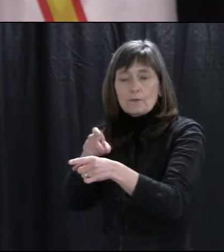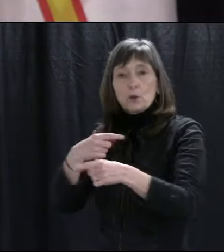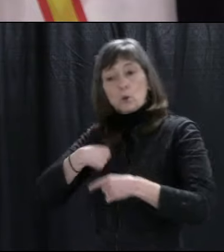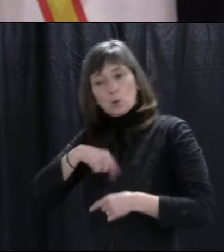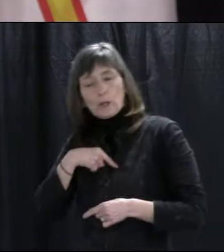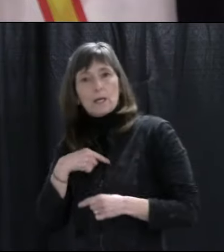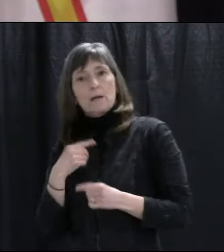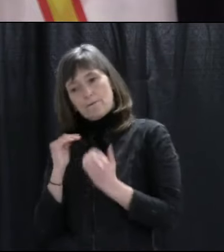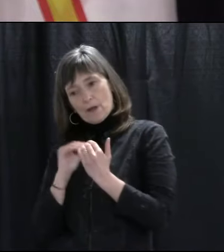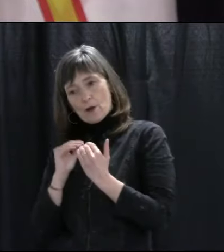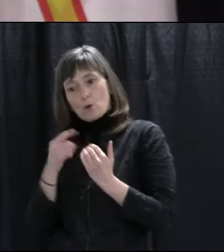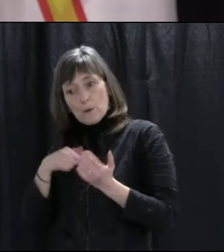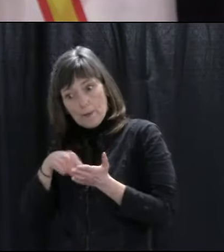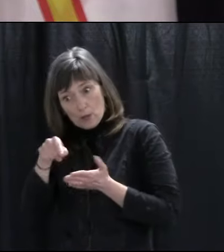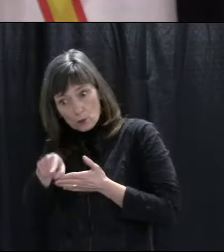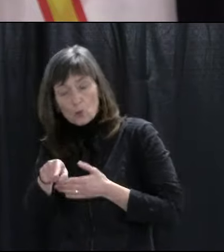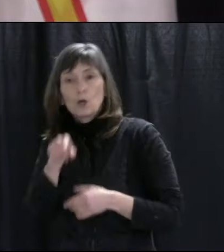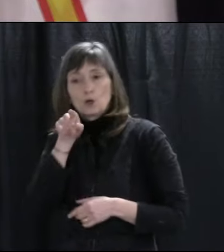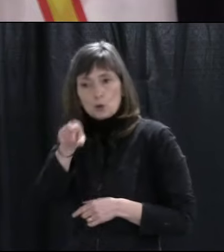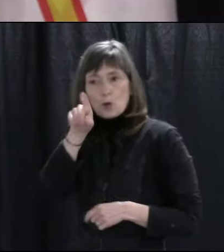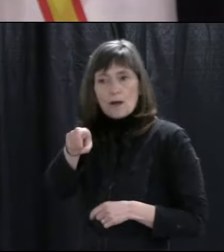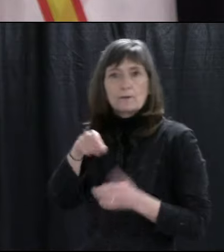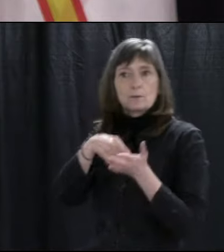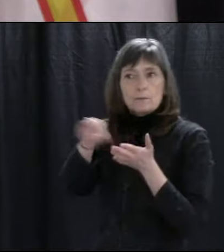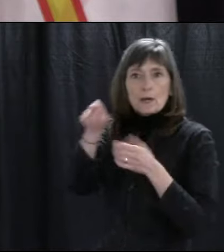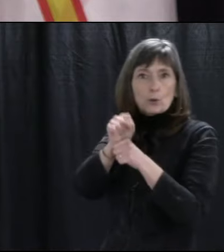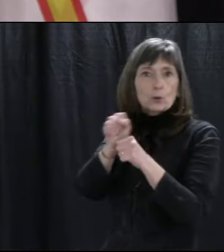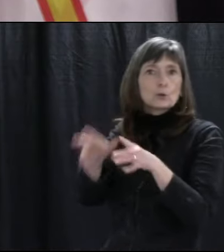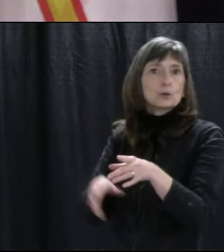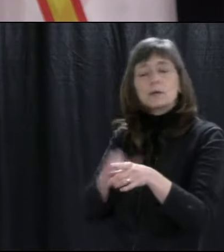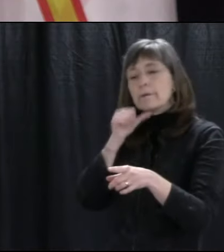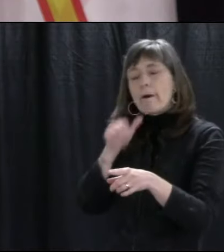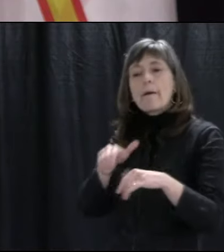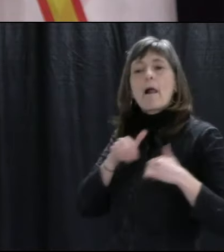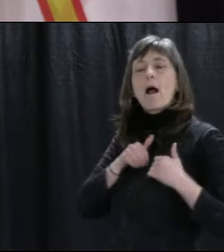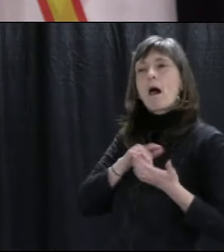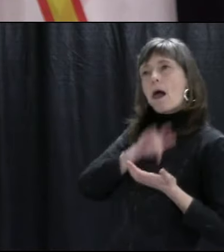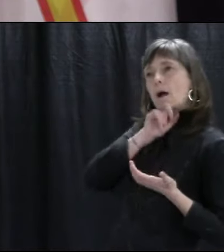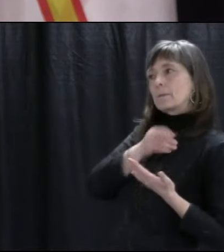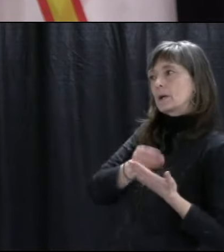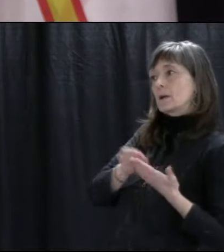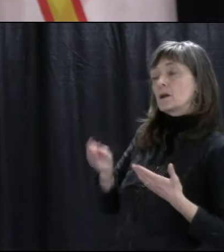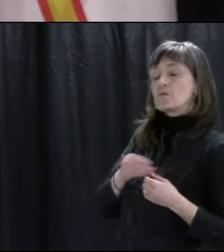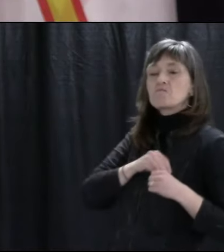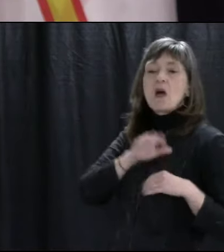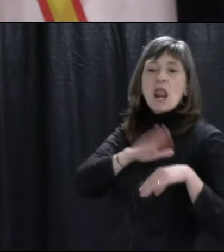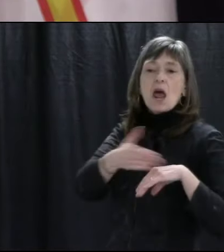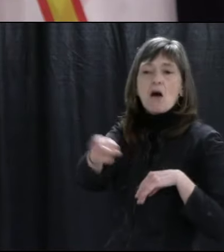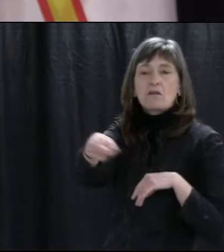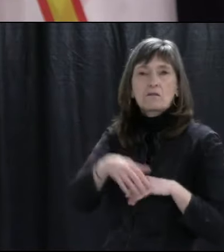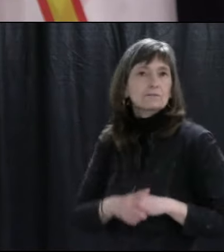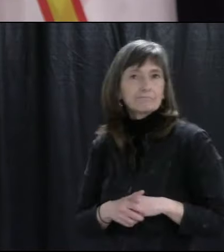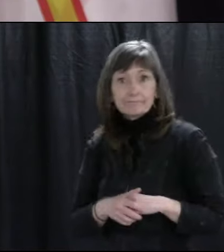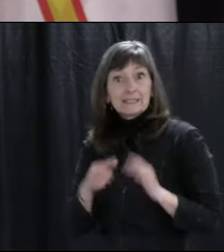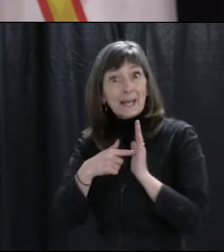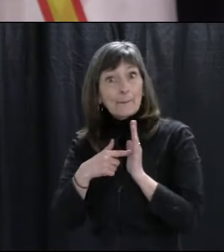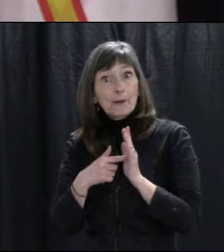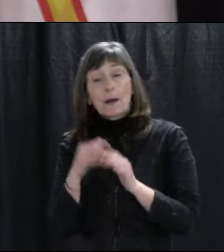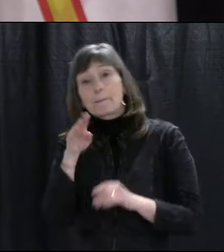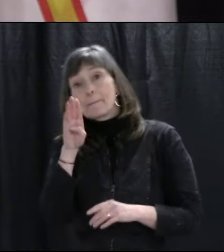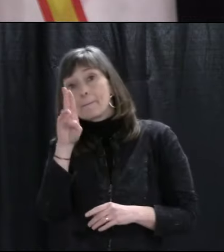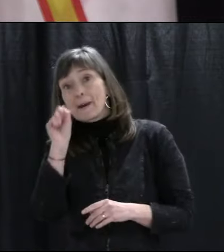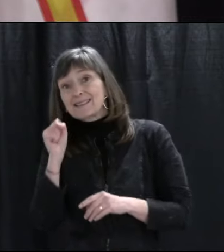pay your employees. That is the direction today. As an example, if you have a bus contractor, we're asking